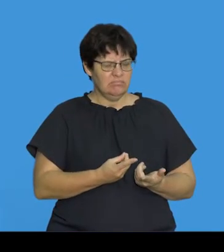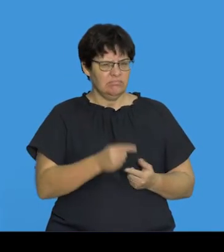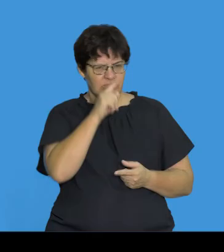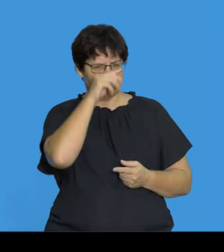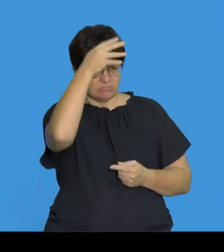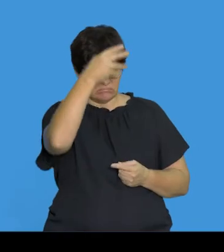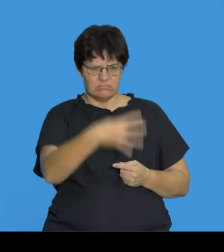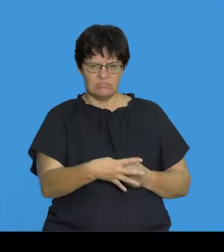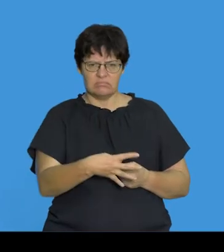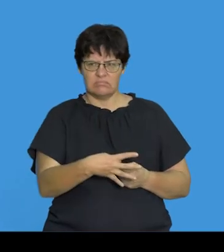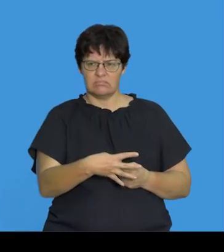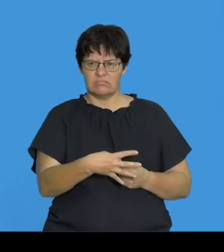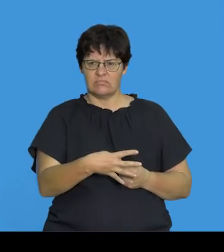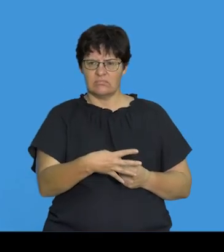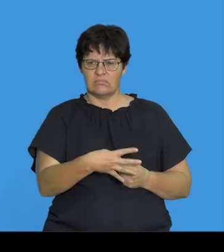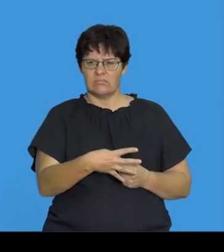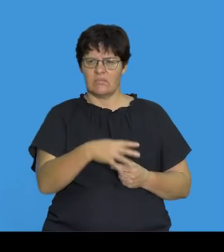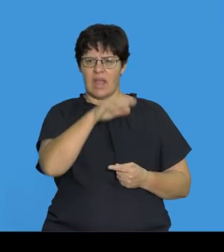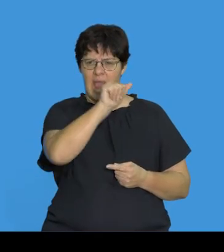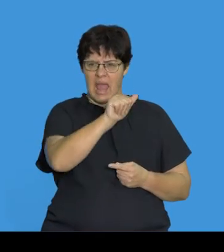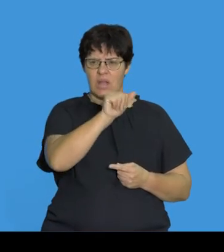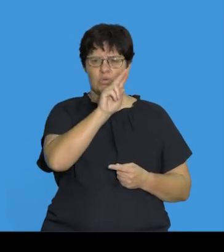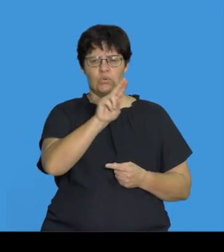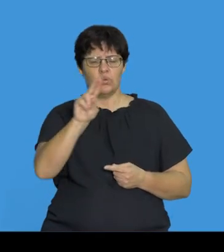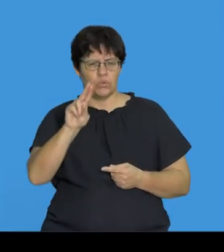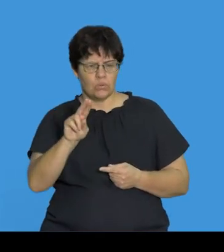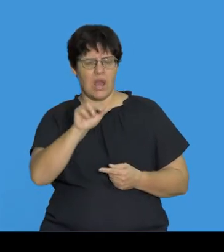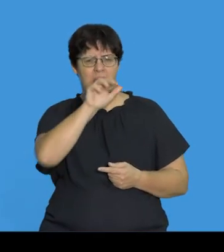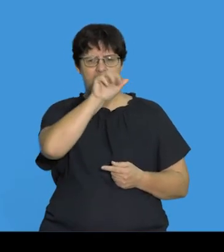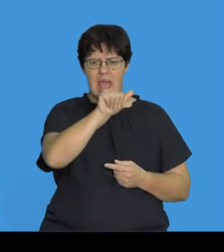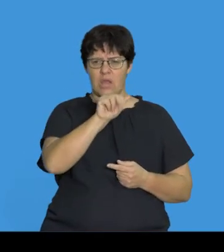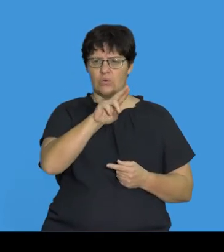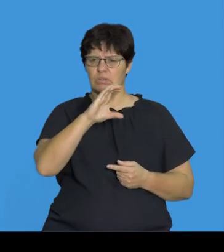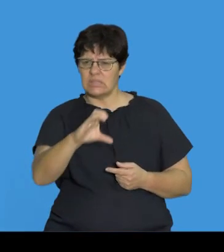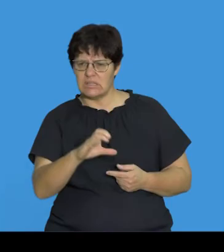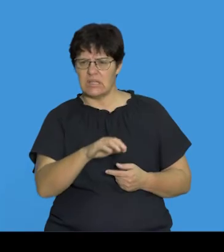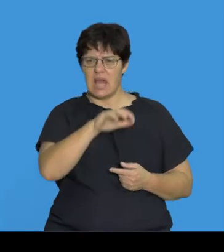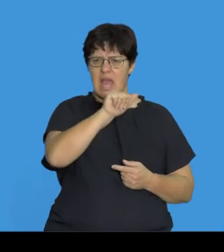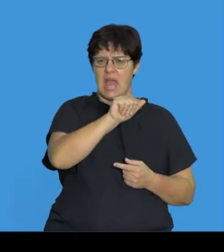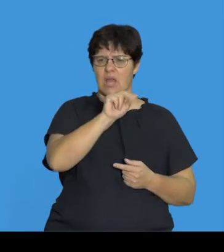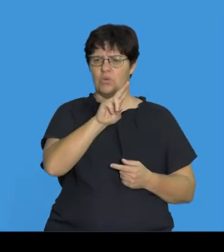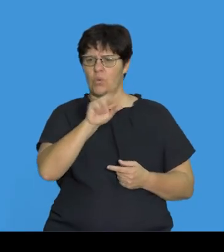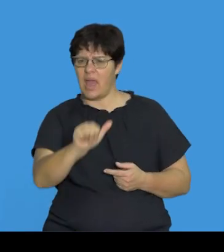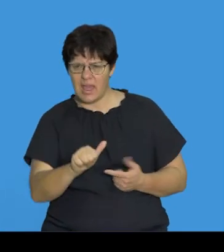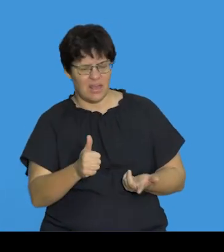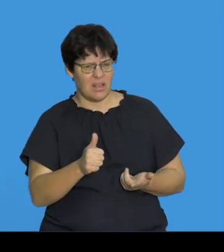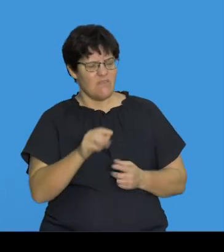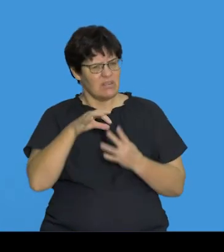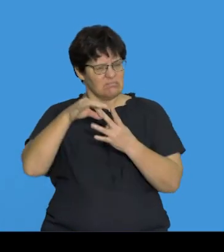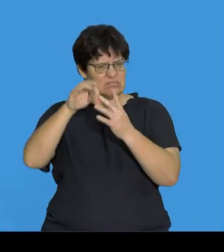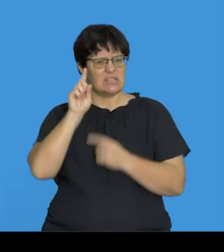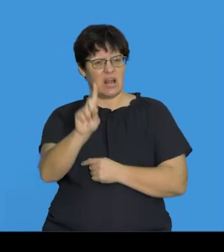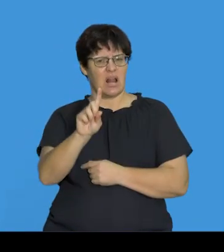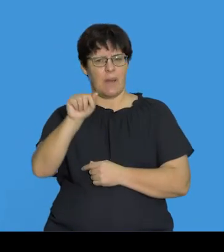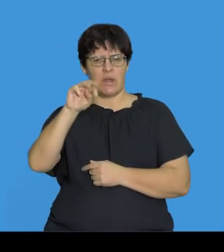codons coding for a single amino acid. And in other instances, we might have a single